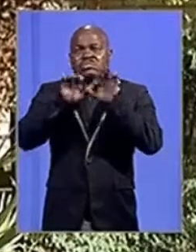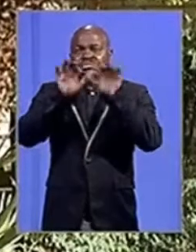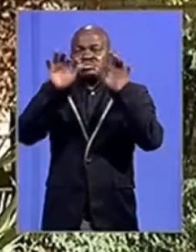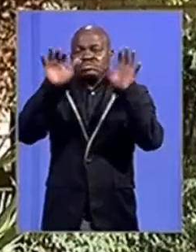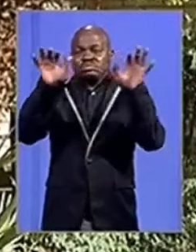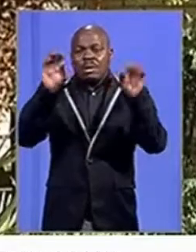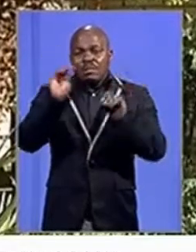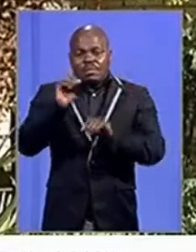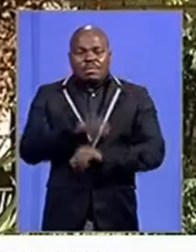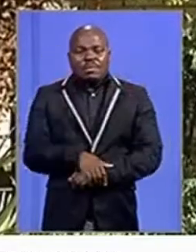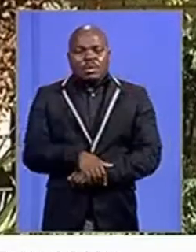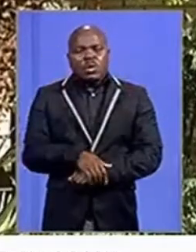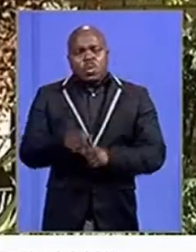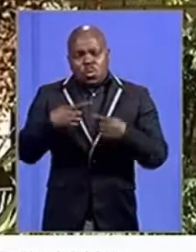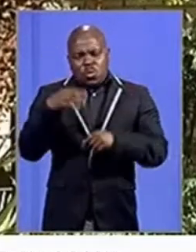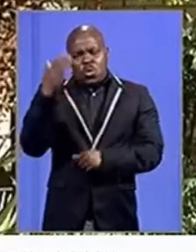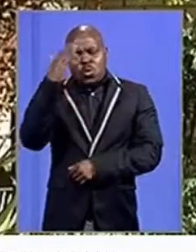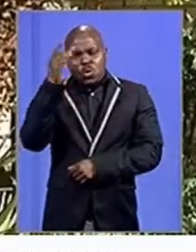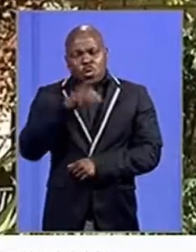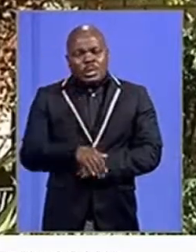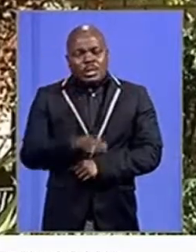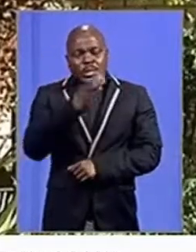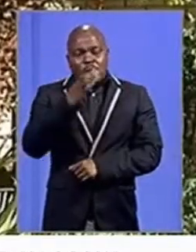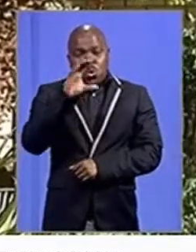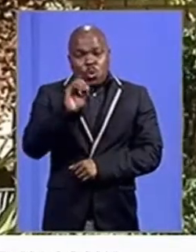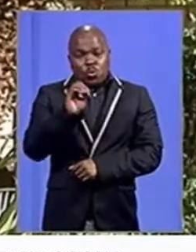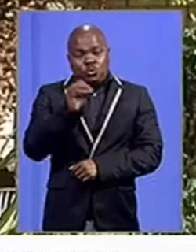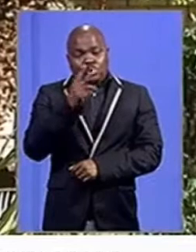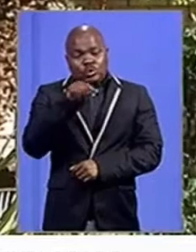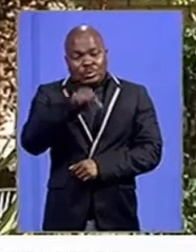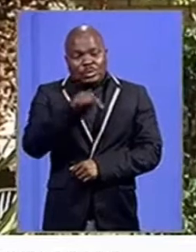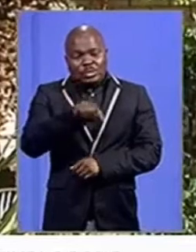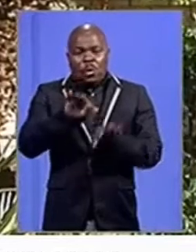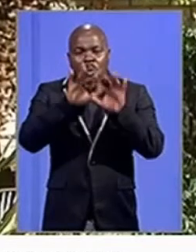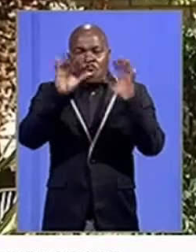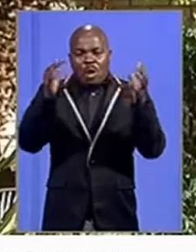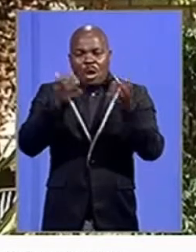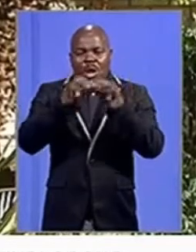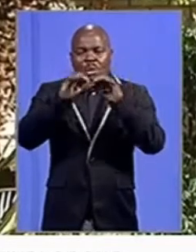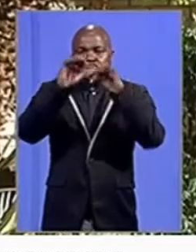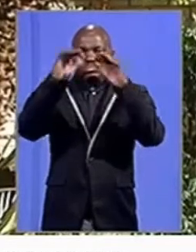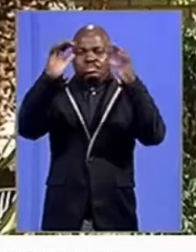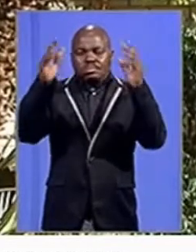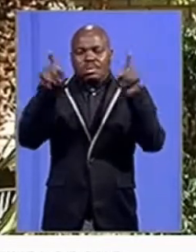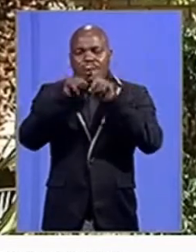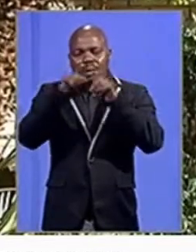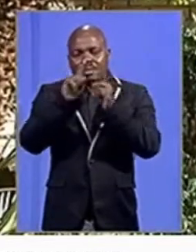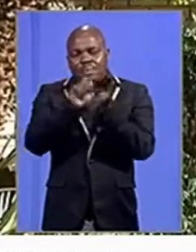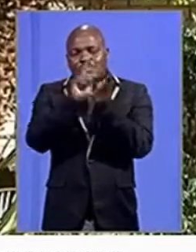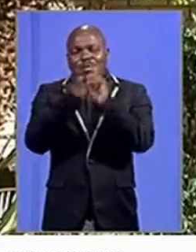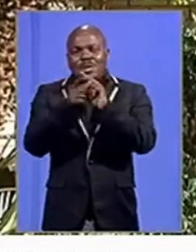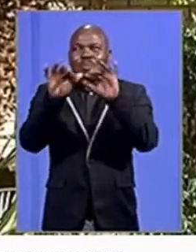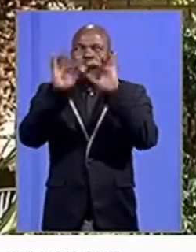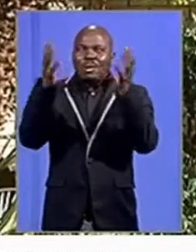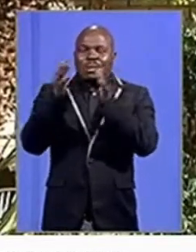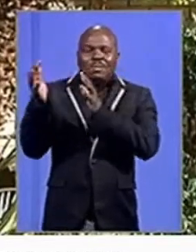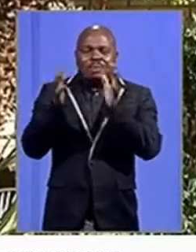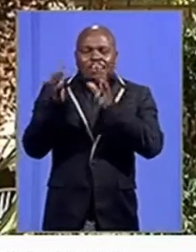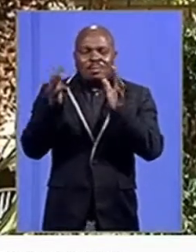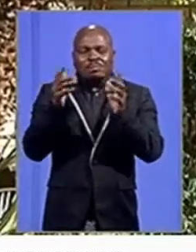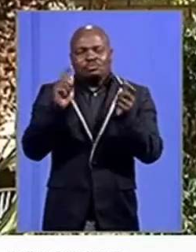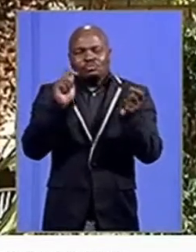emissions. And we know that carbon emissions causes global warming, which is one of the biggest challenges that human